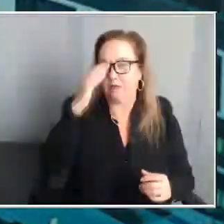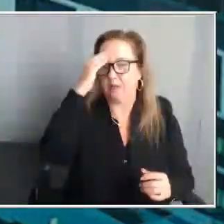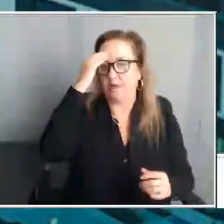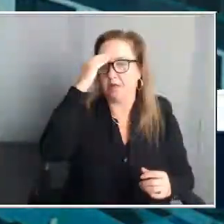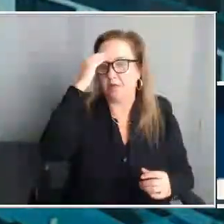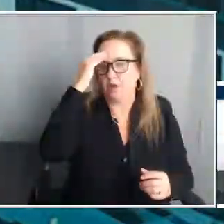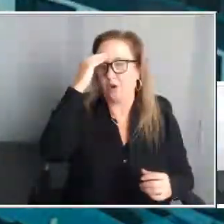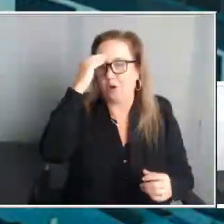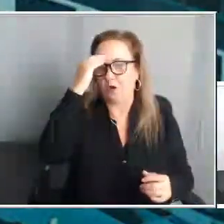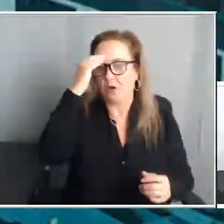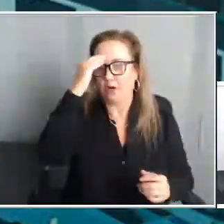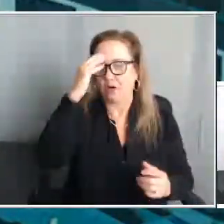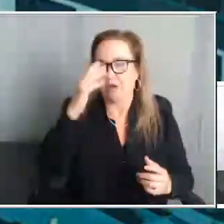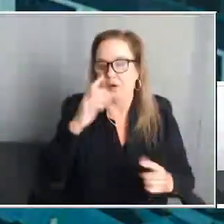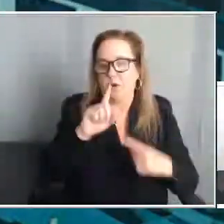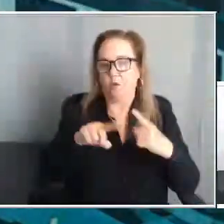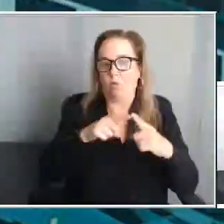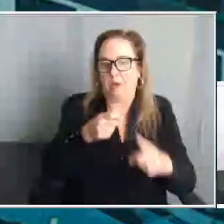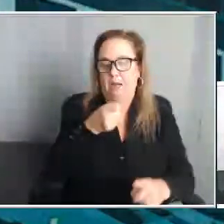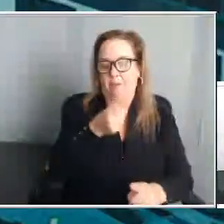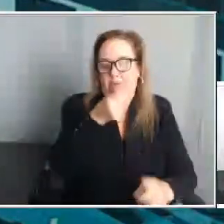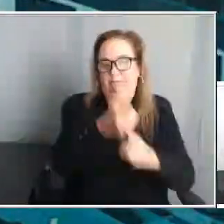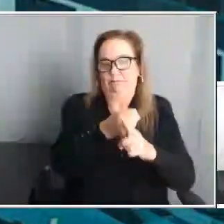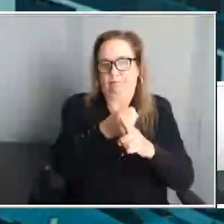know when I'm going to have a